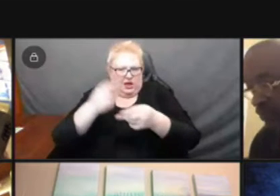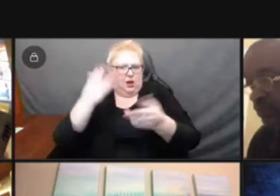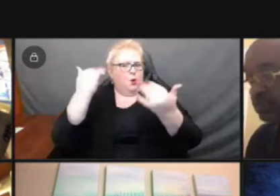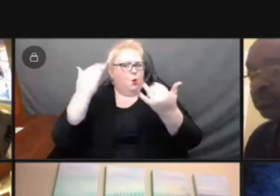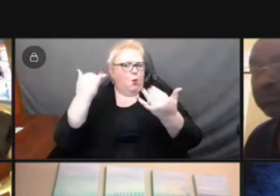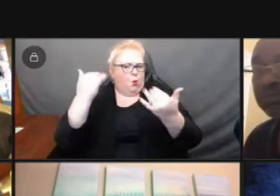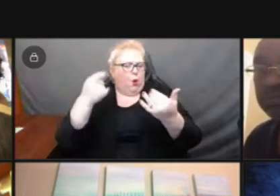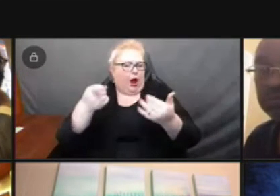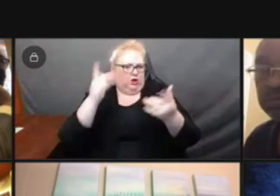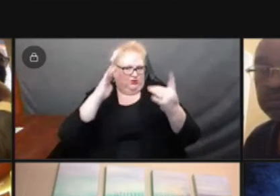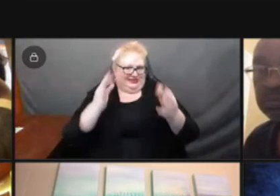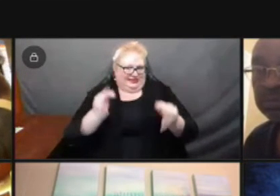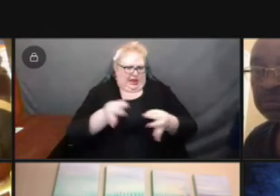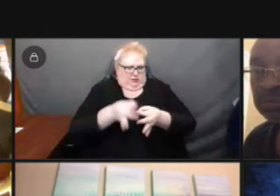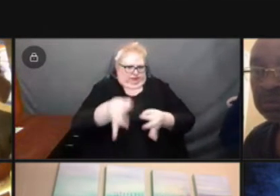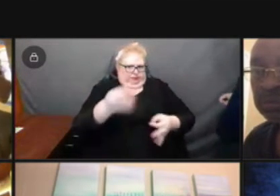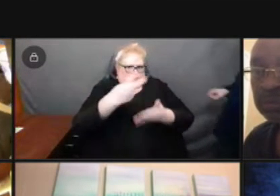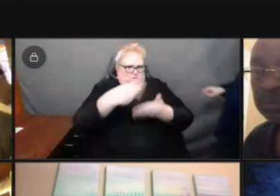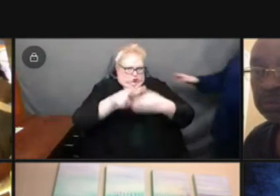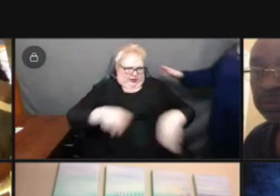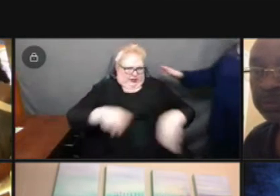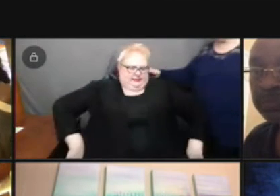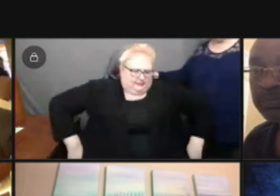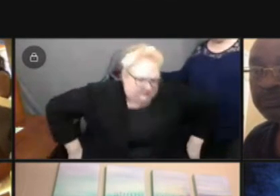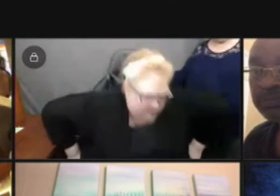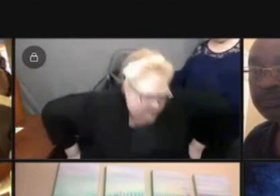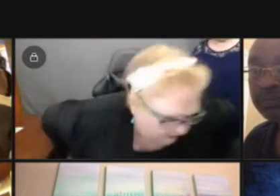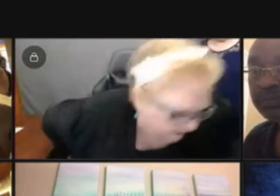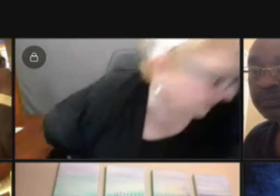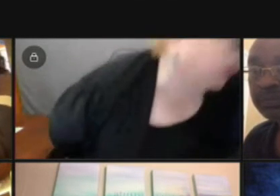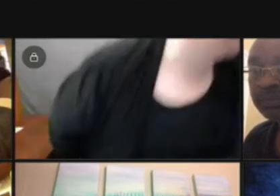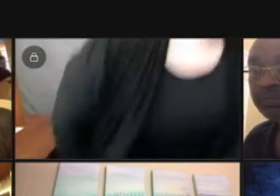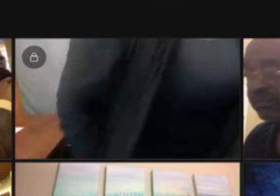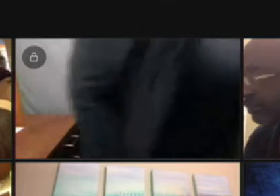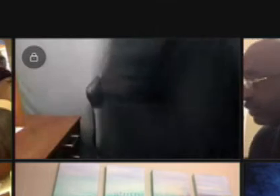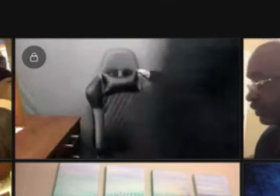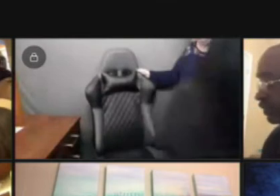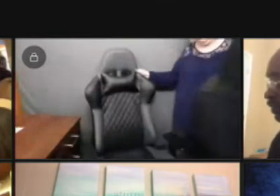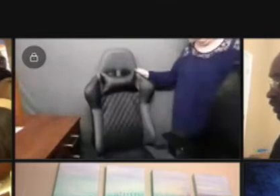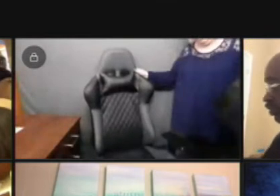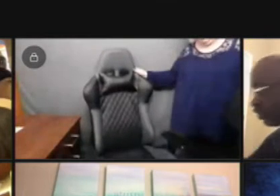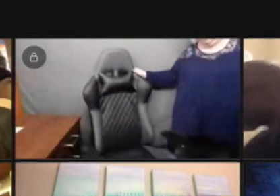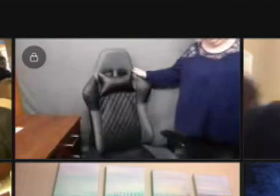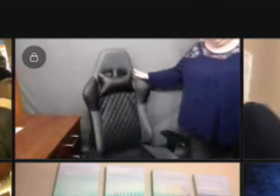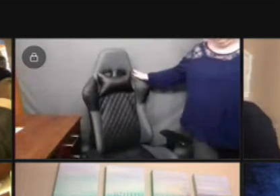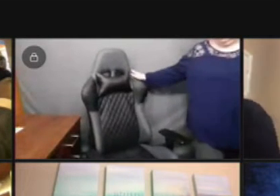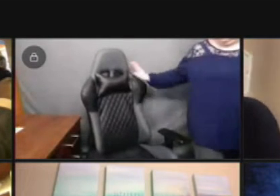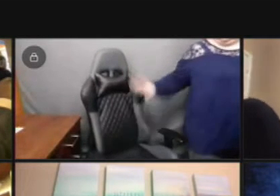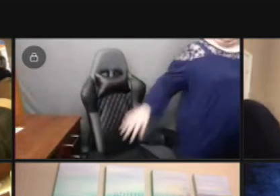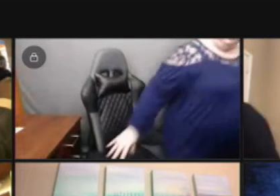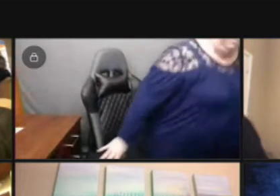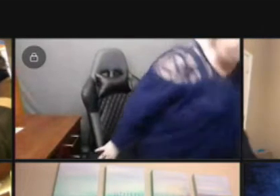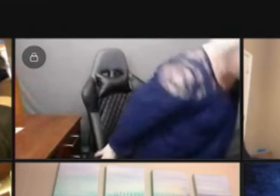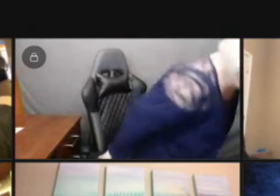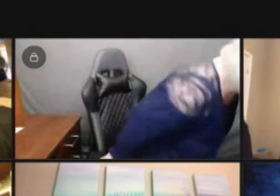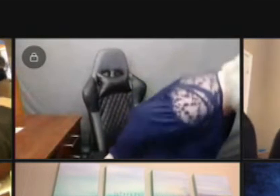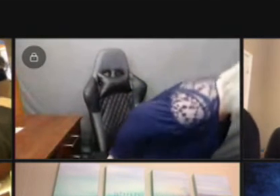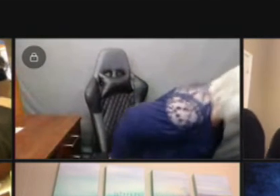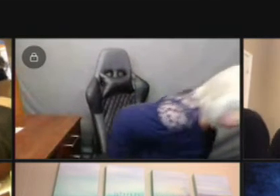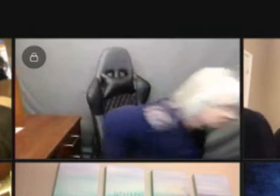table this motion for 2 weeks? Unfortunately, that's out of order. You've had the vote. You're supposed to. Excuse